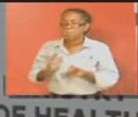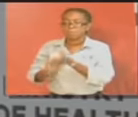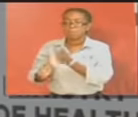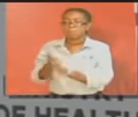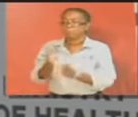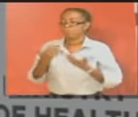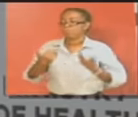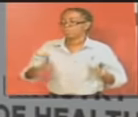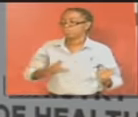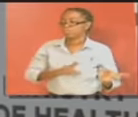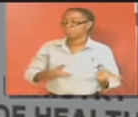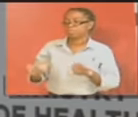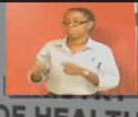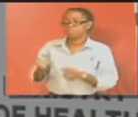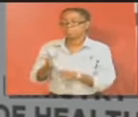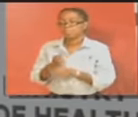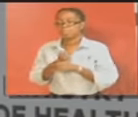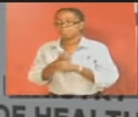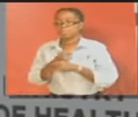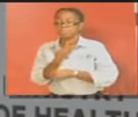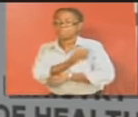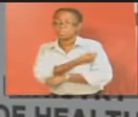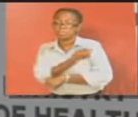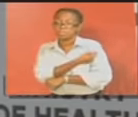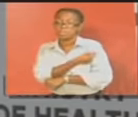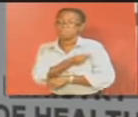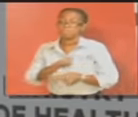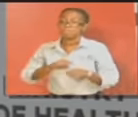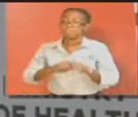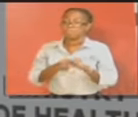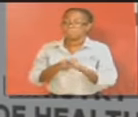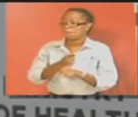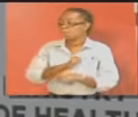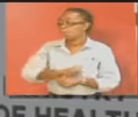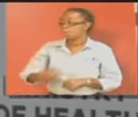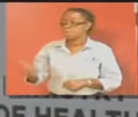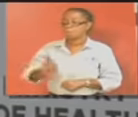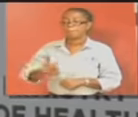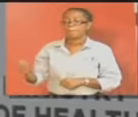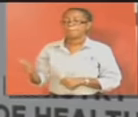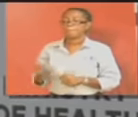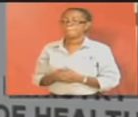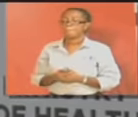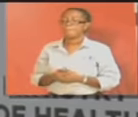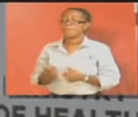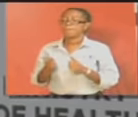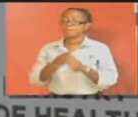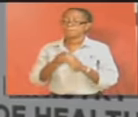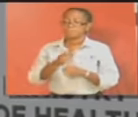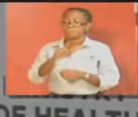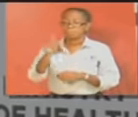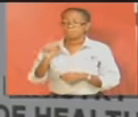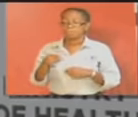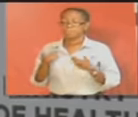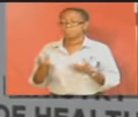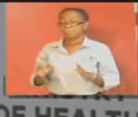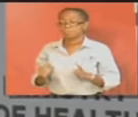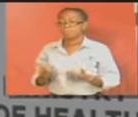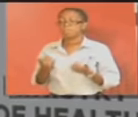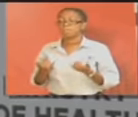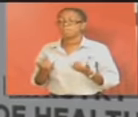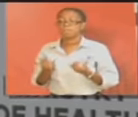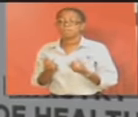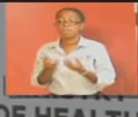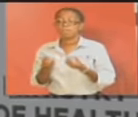to roll once the vaccines land. So that takes care of the first question. The vulnerable population